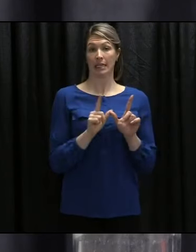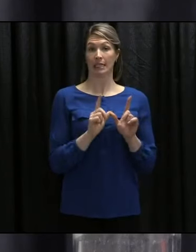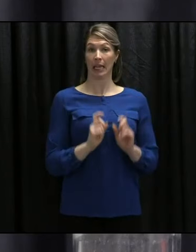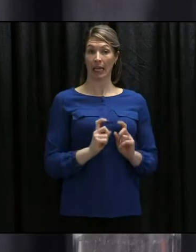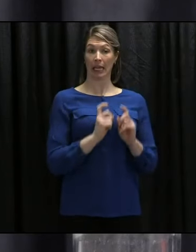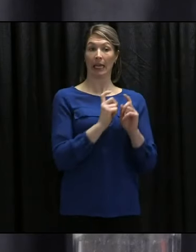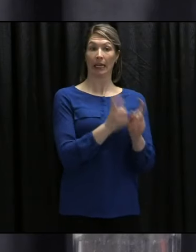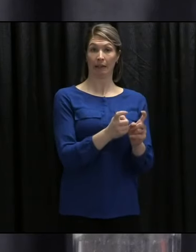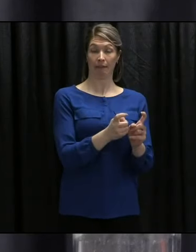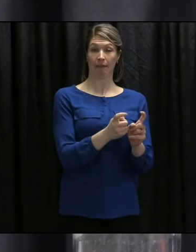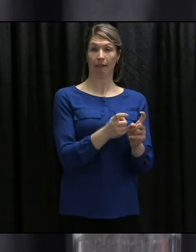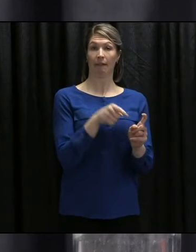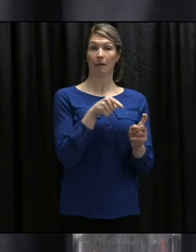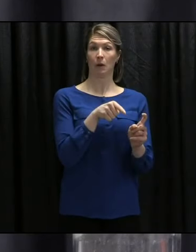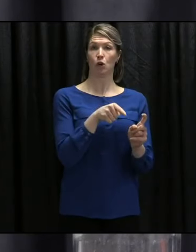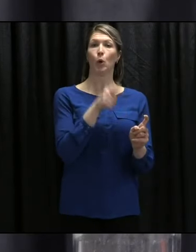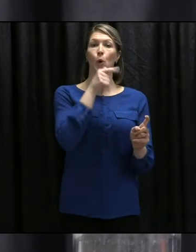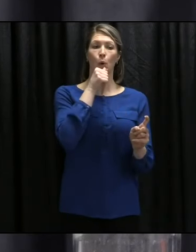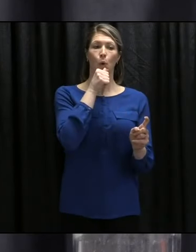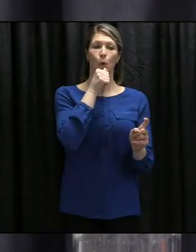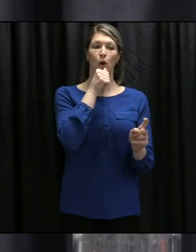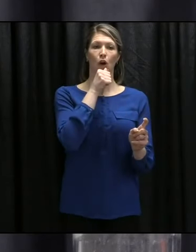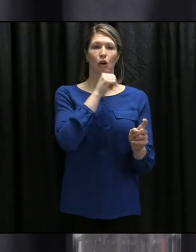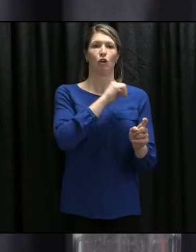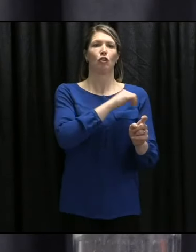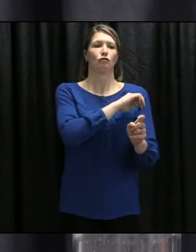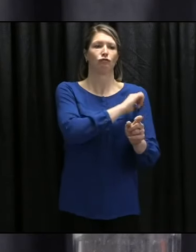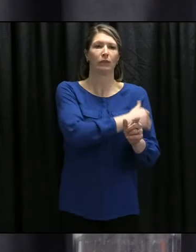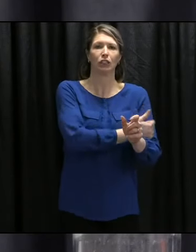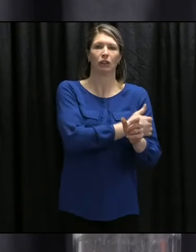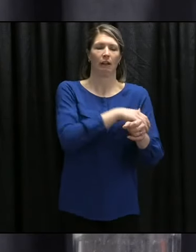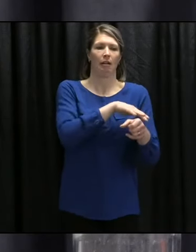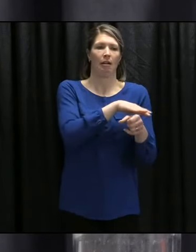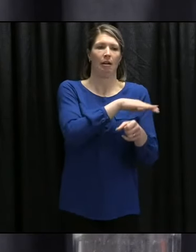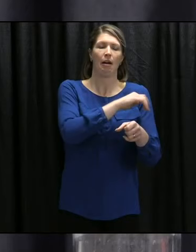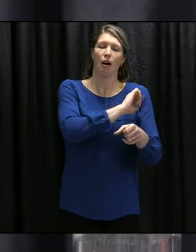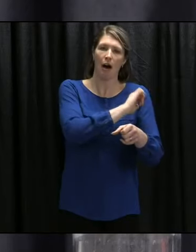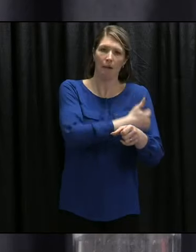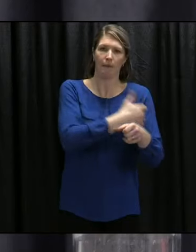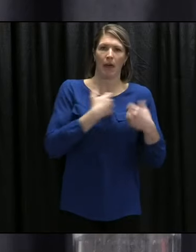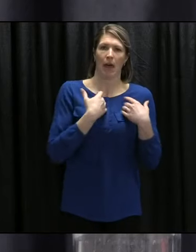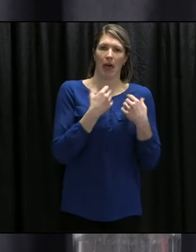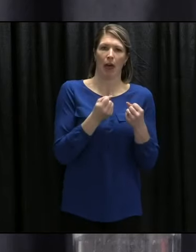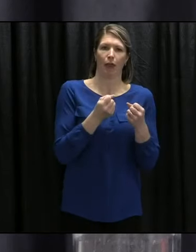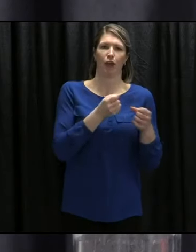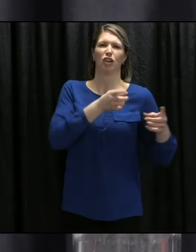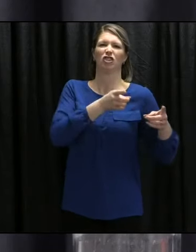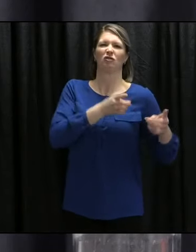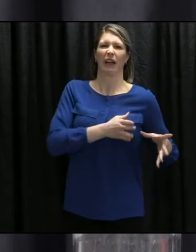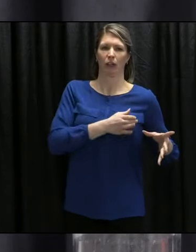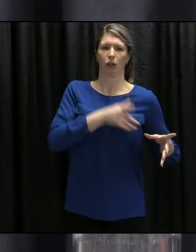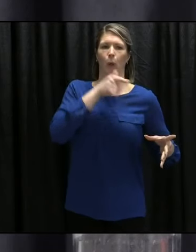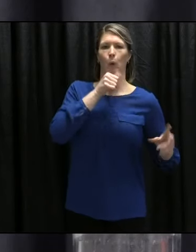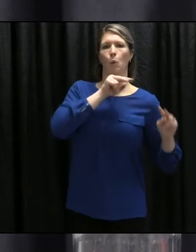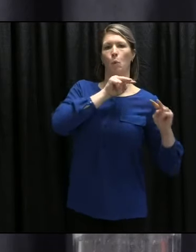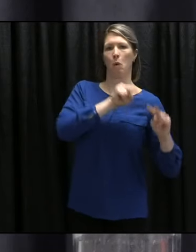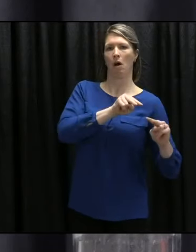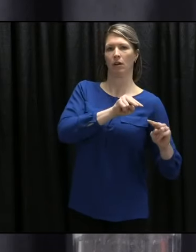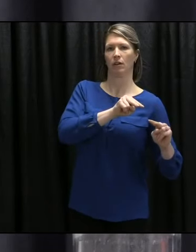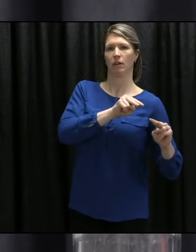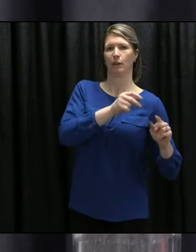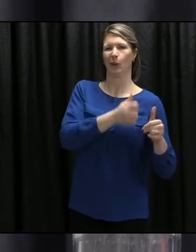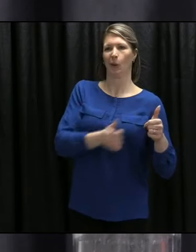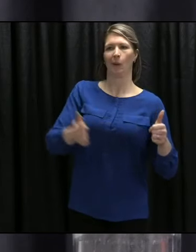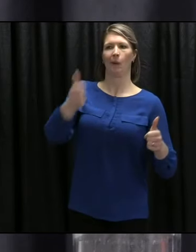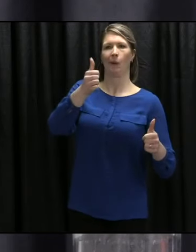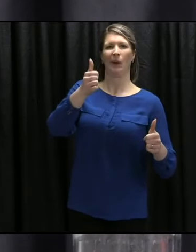supervised by the regional health authority directors responsible for community support services.